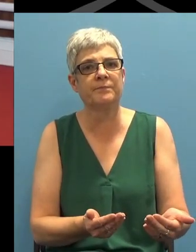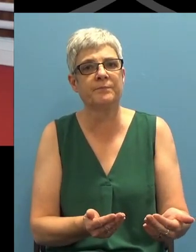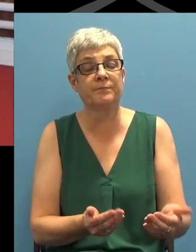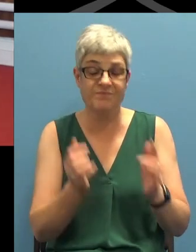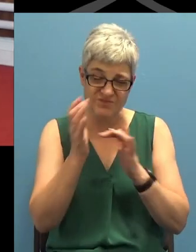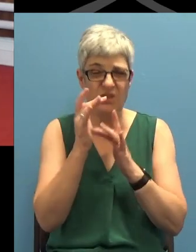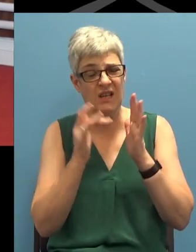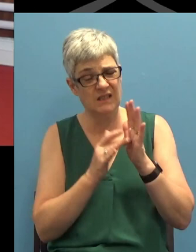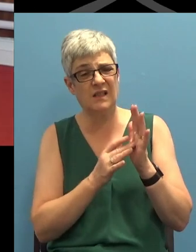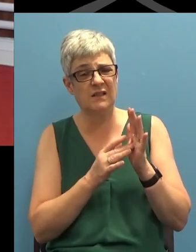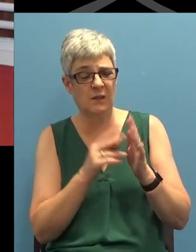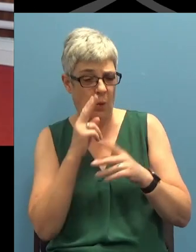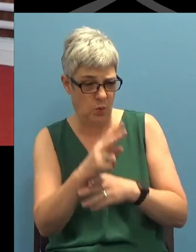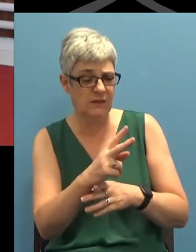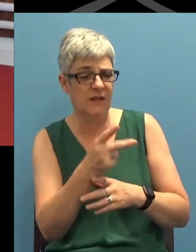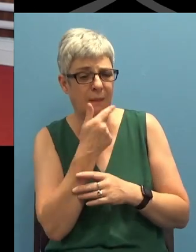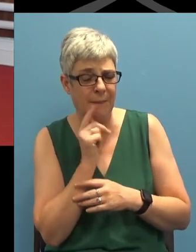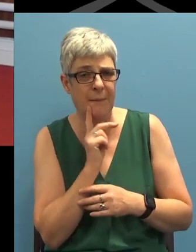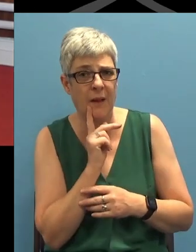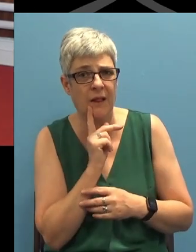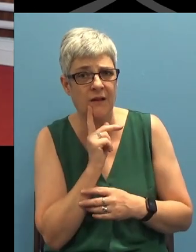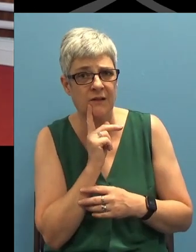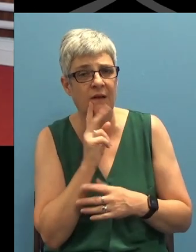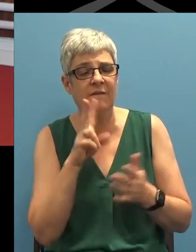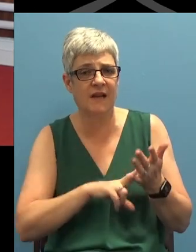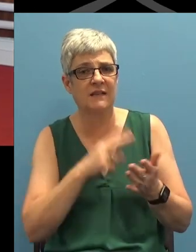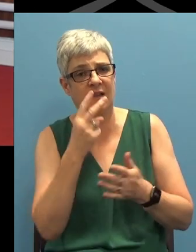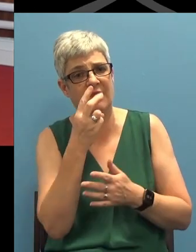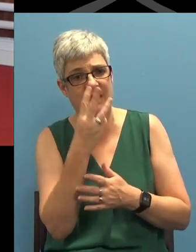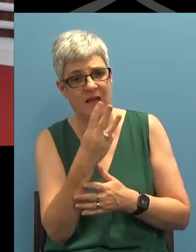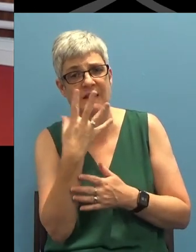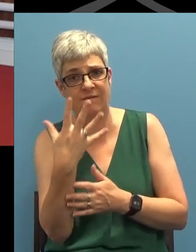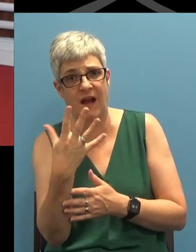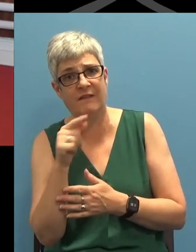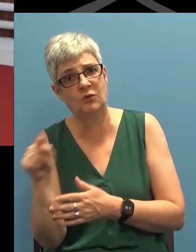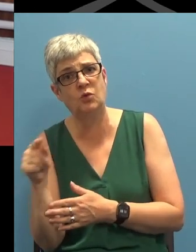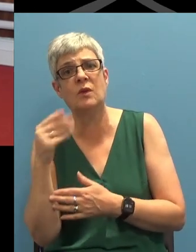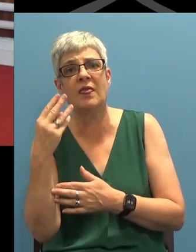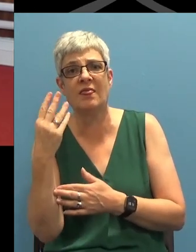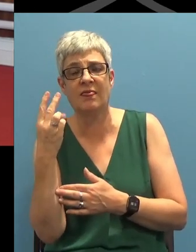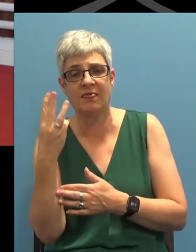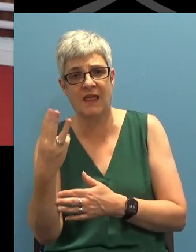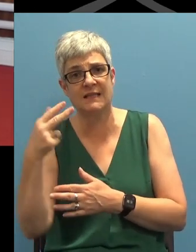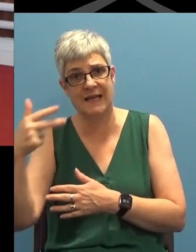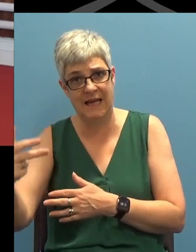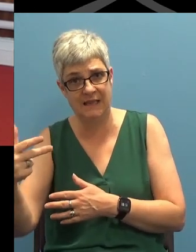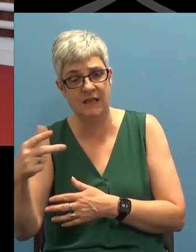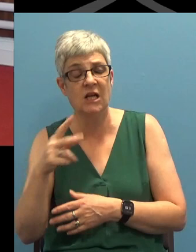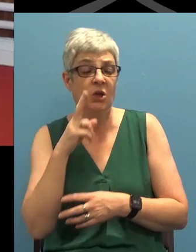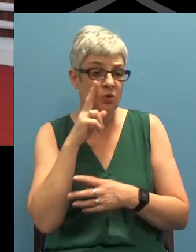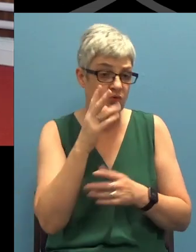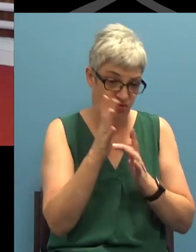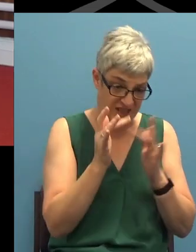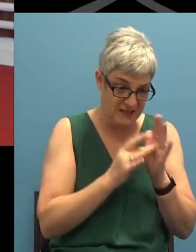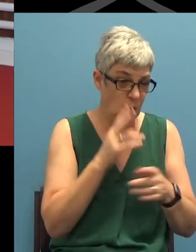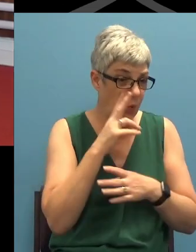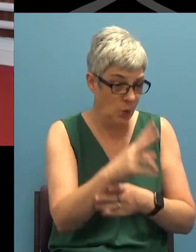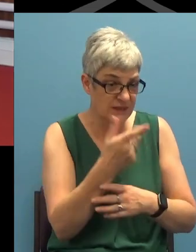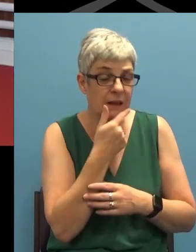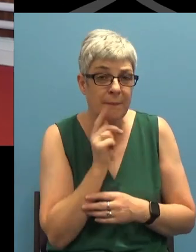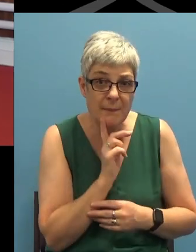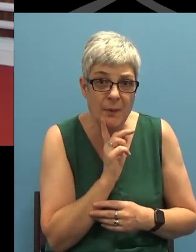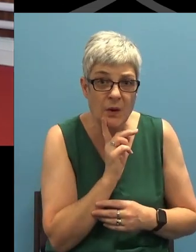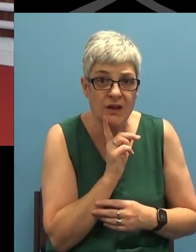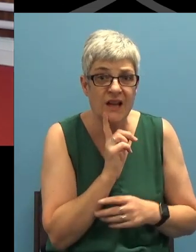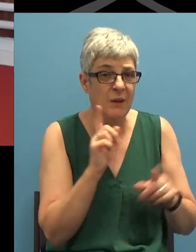Now, Jesus looked then at the people, verses 35 to 38 of Matthew 9. Jesus looked at the people, and they were the kind of people